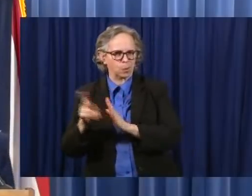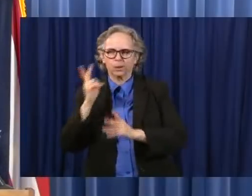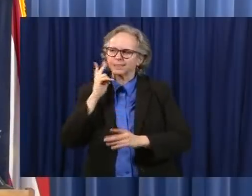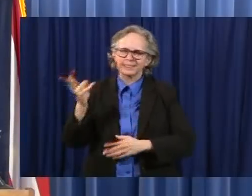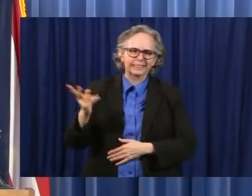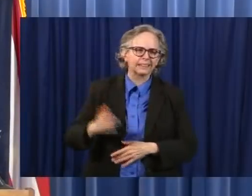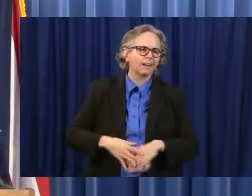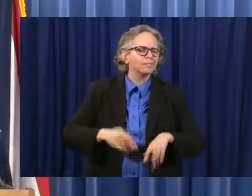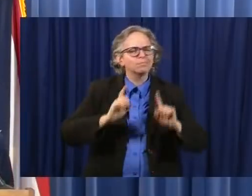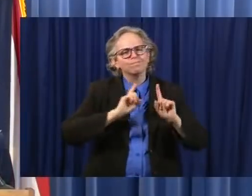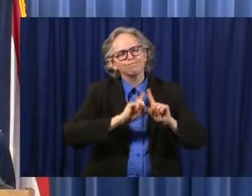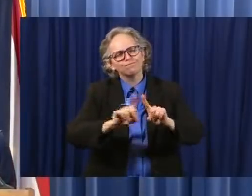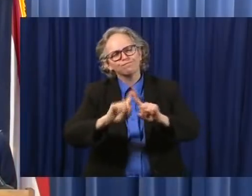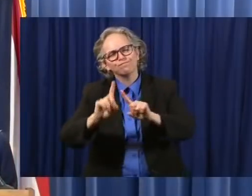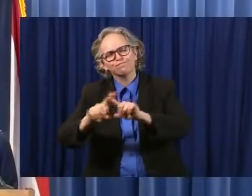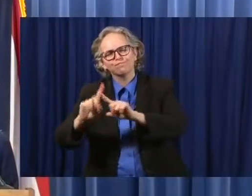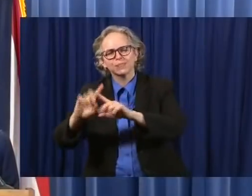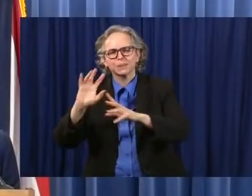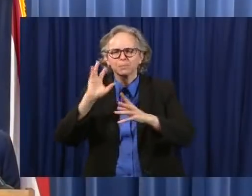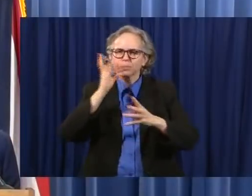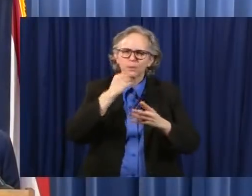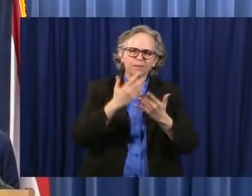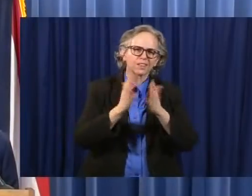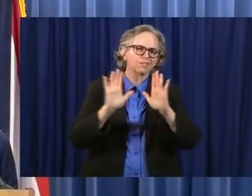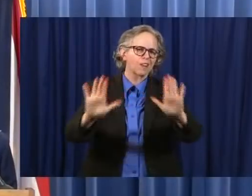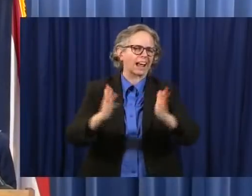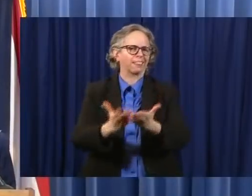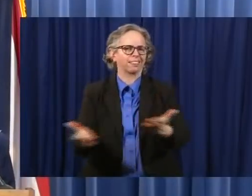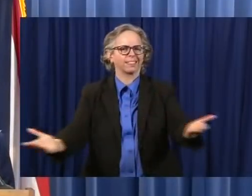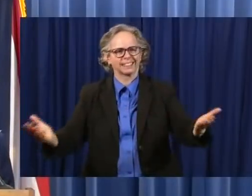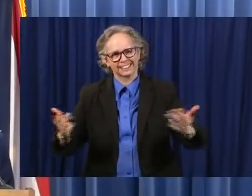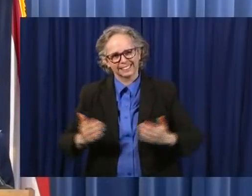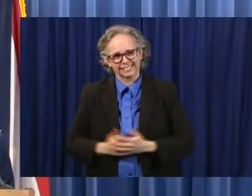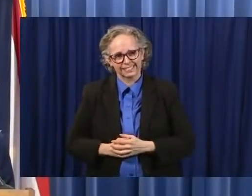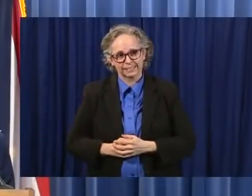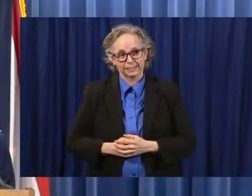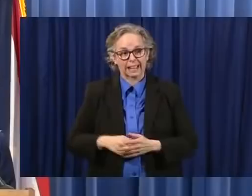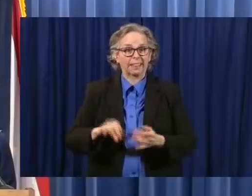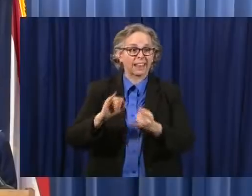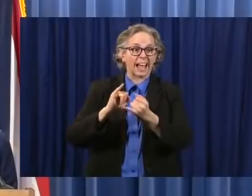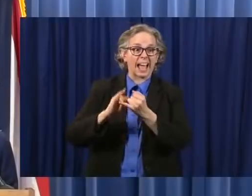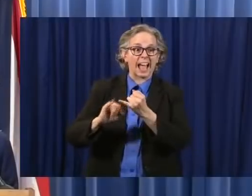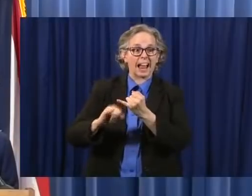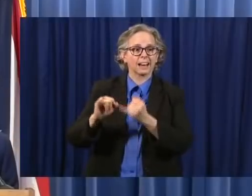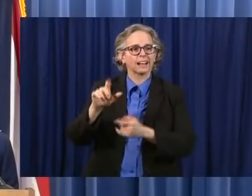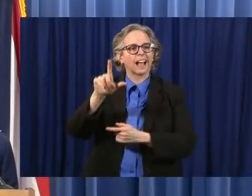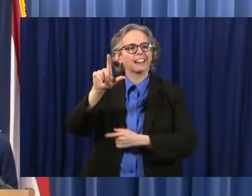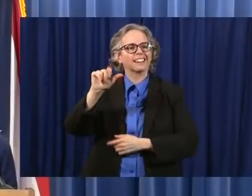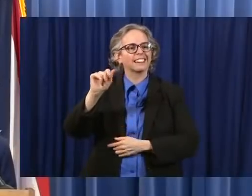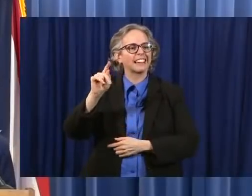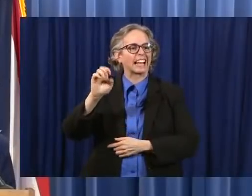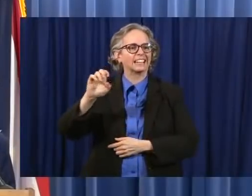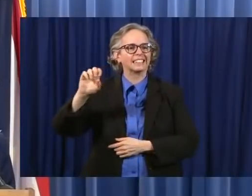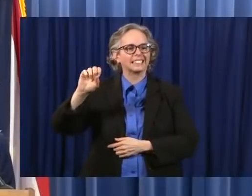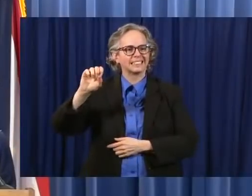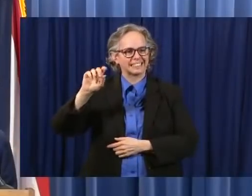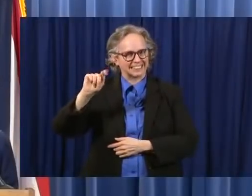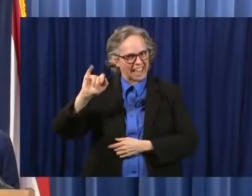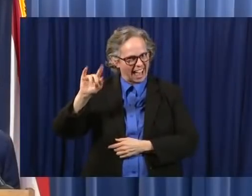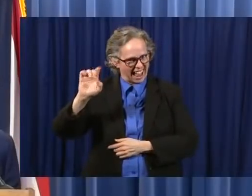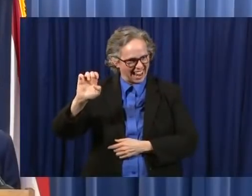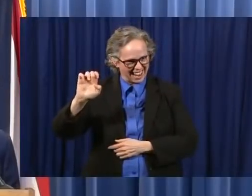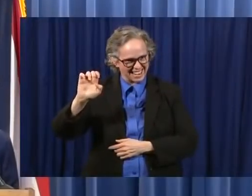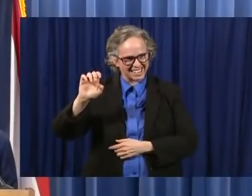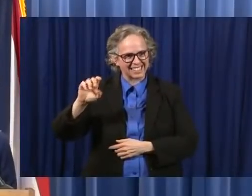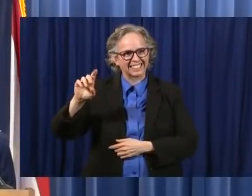things. Also included towards the end is the Lakeside Daisy. Our son John many years ago worked for